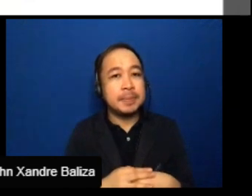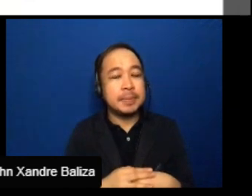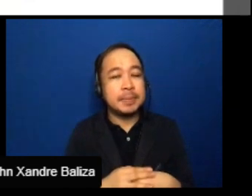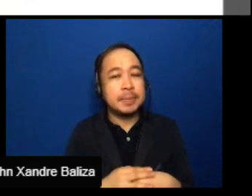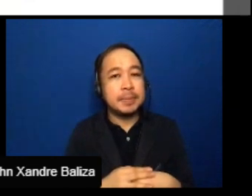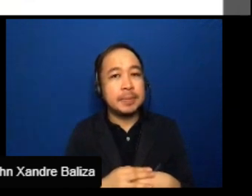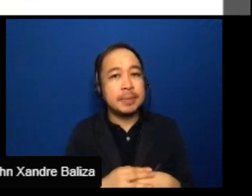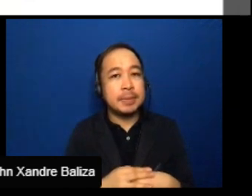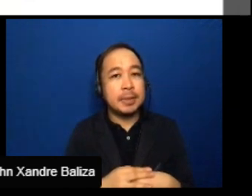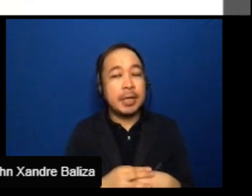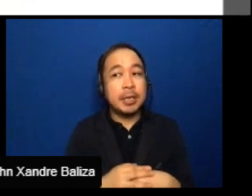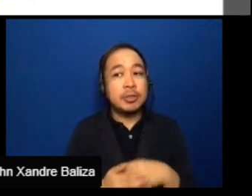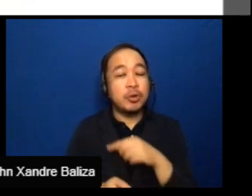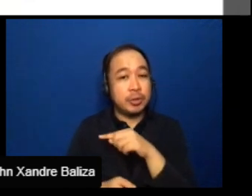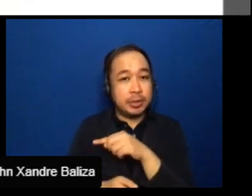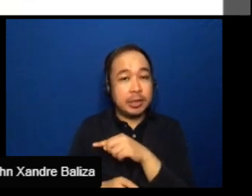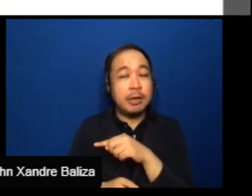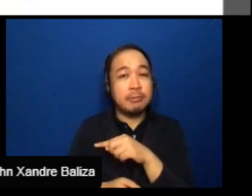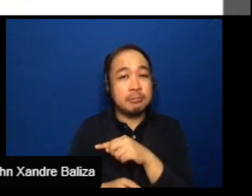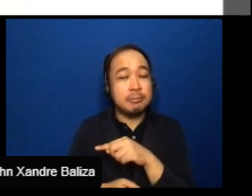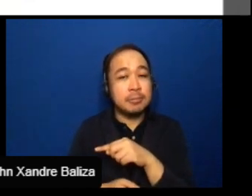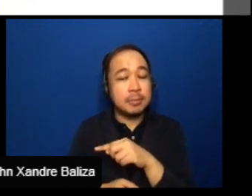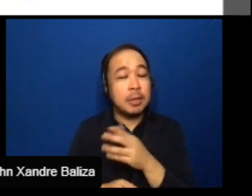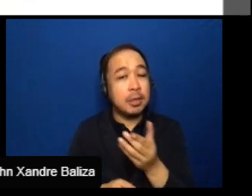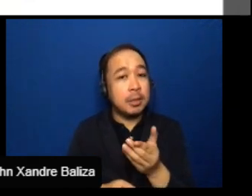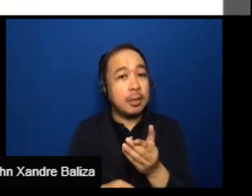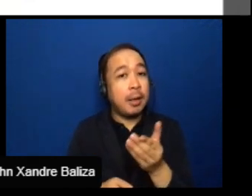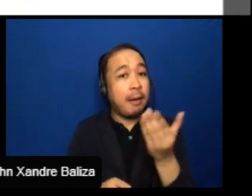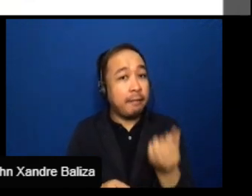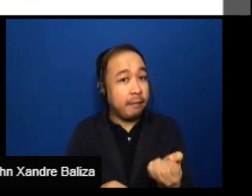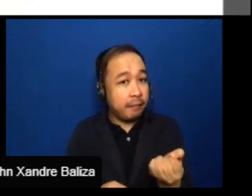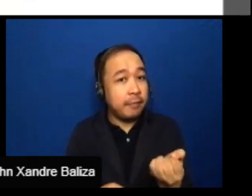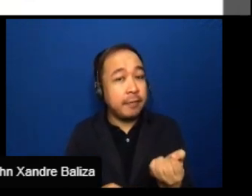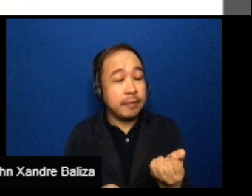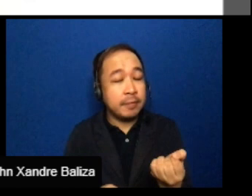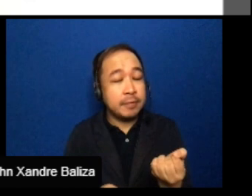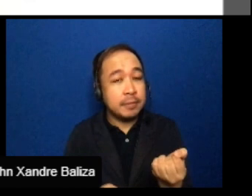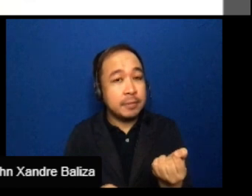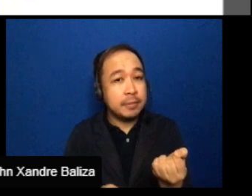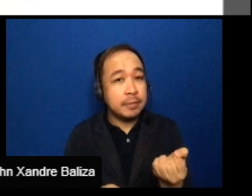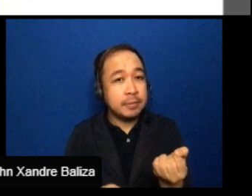it appears that there is